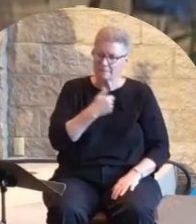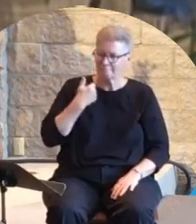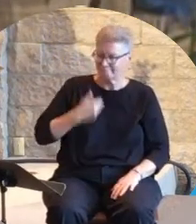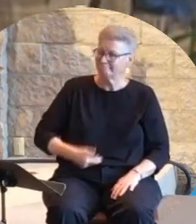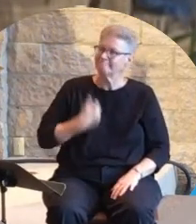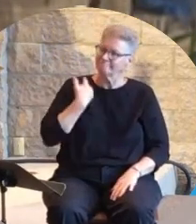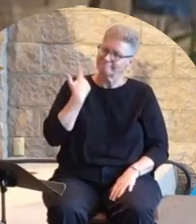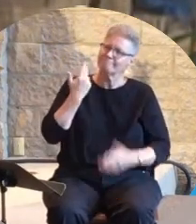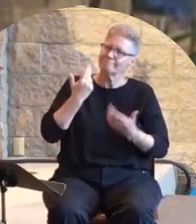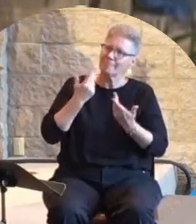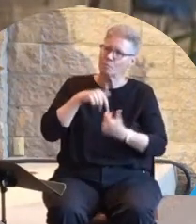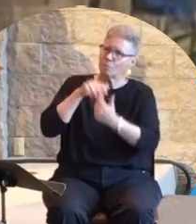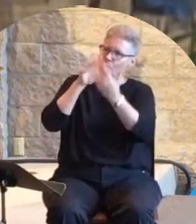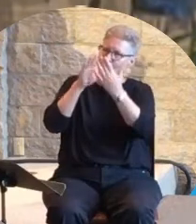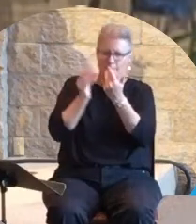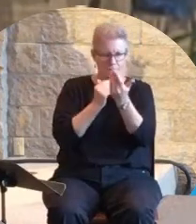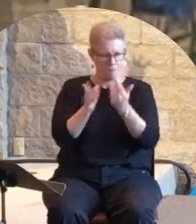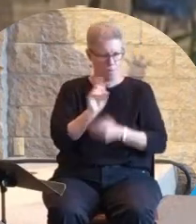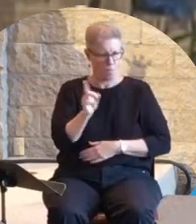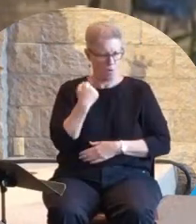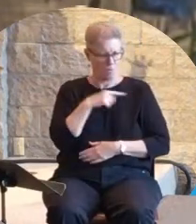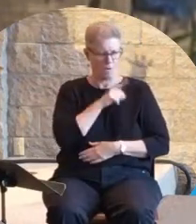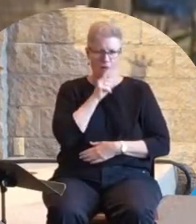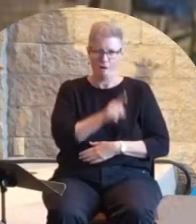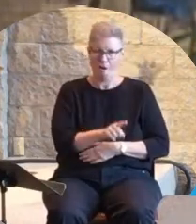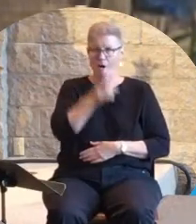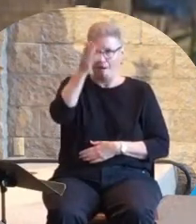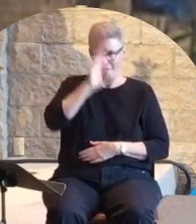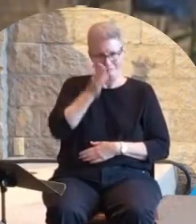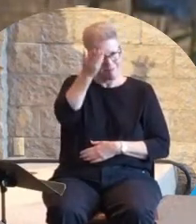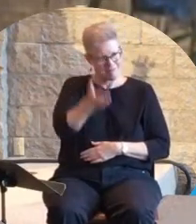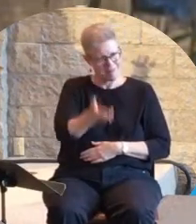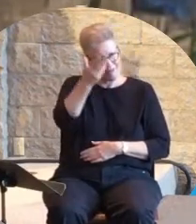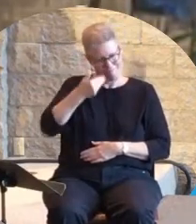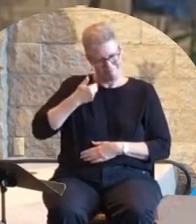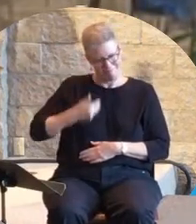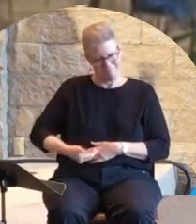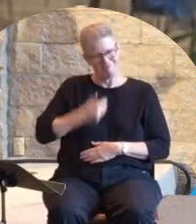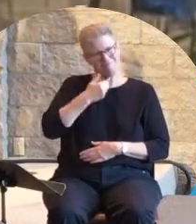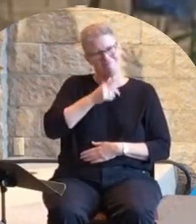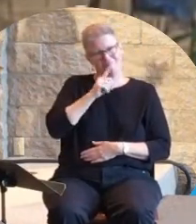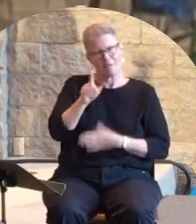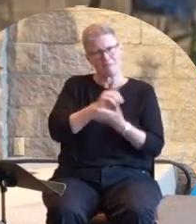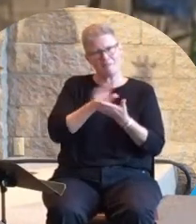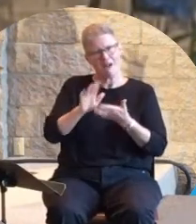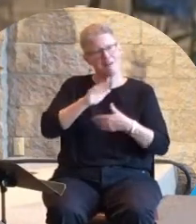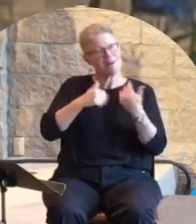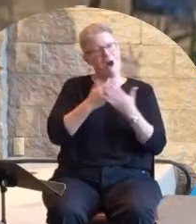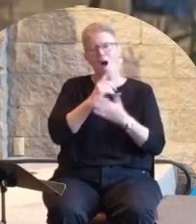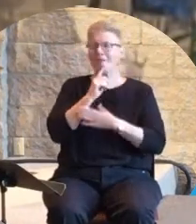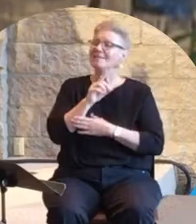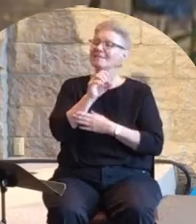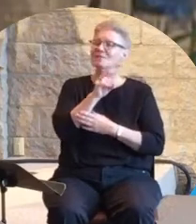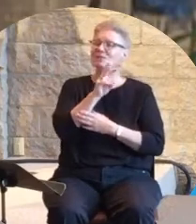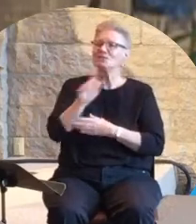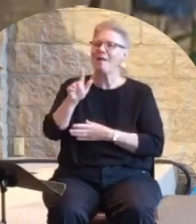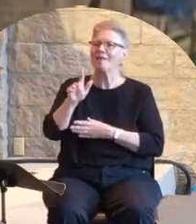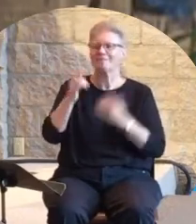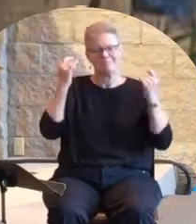presence. Wherever we are, God is. I am divine, and all is swell. And our peace song.